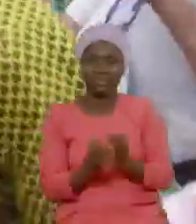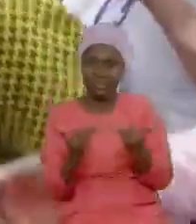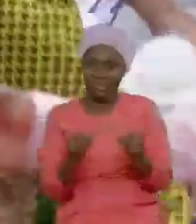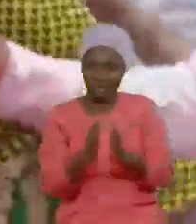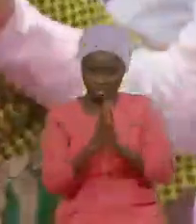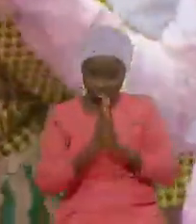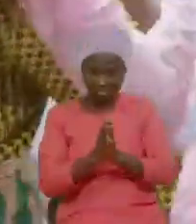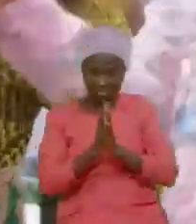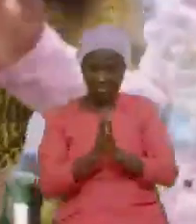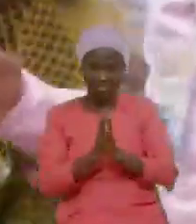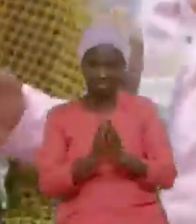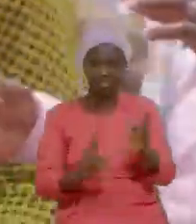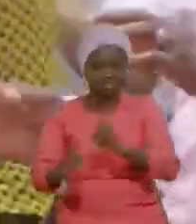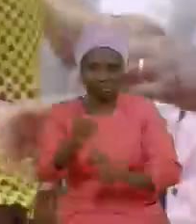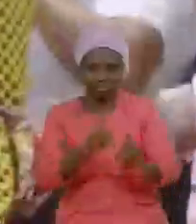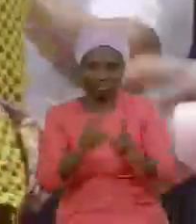Open your mouth, talk to the Lord in prayer.